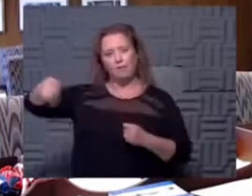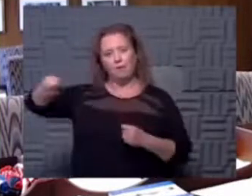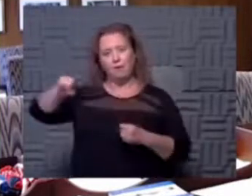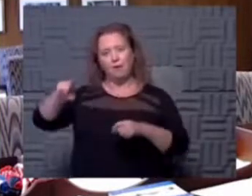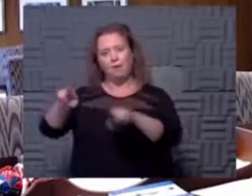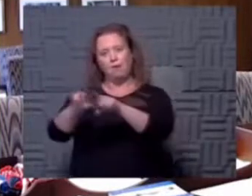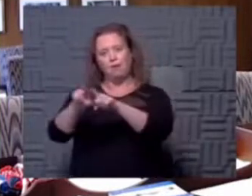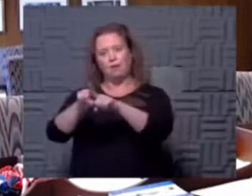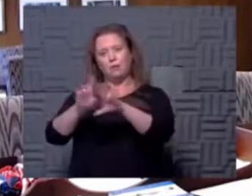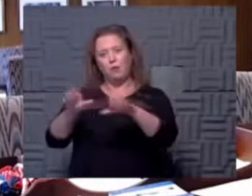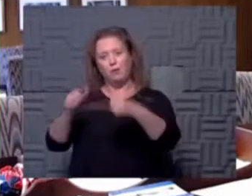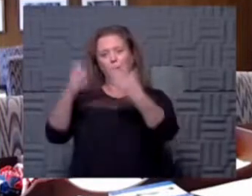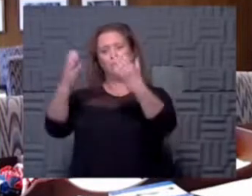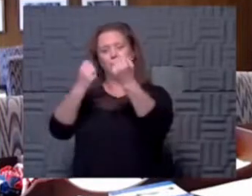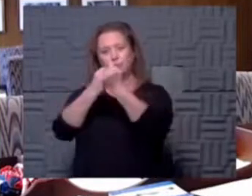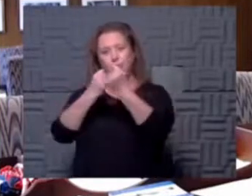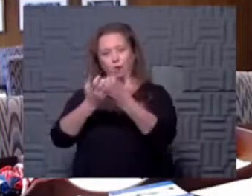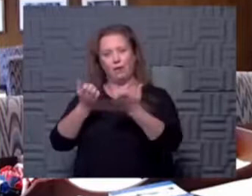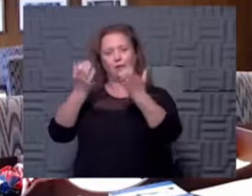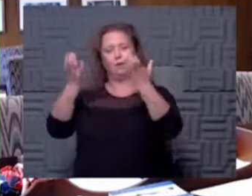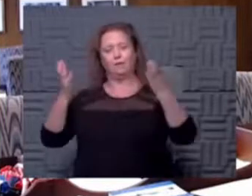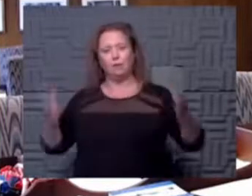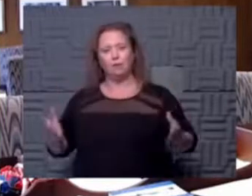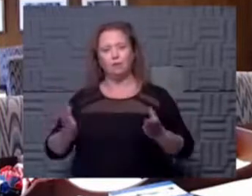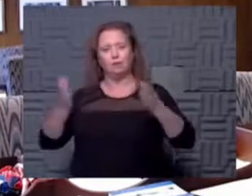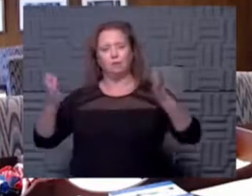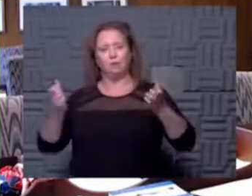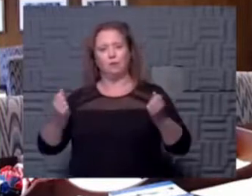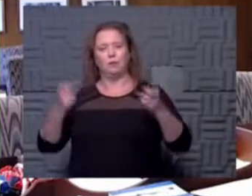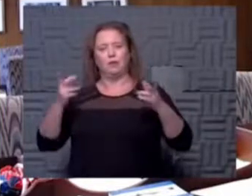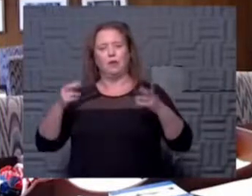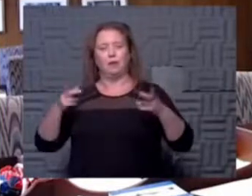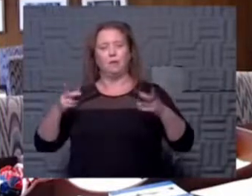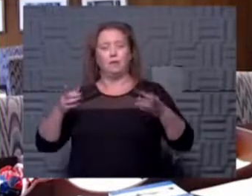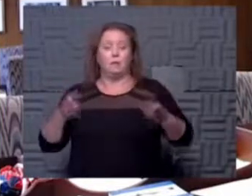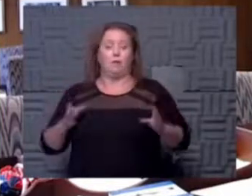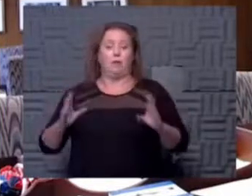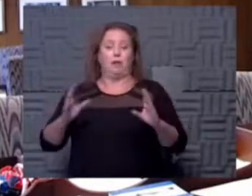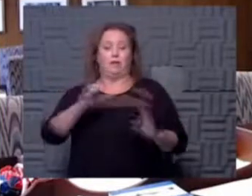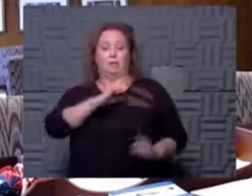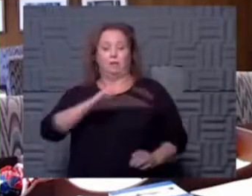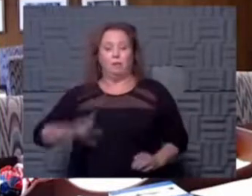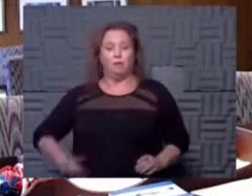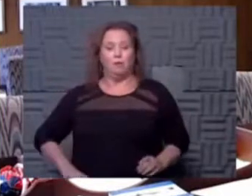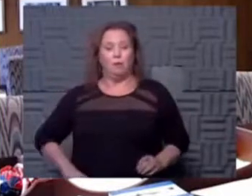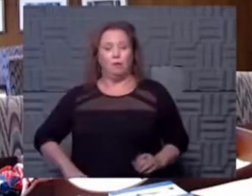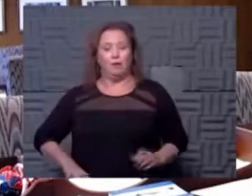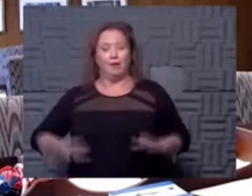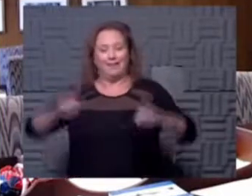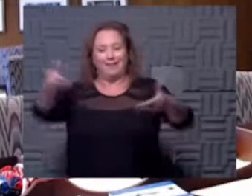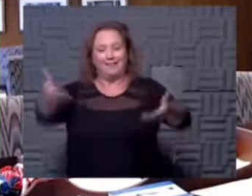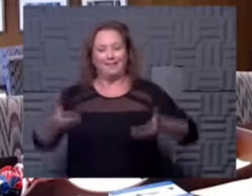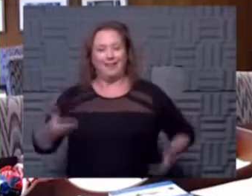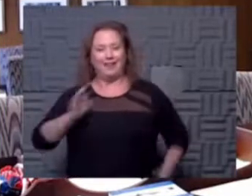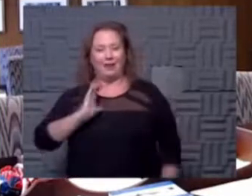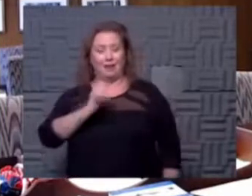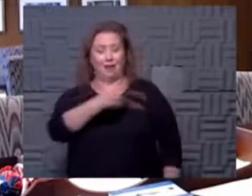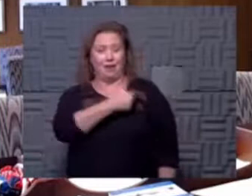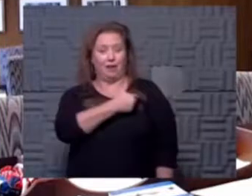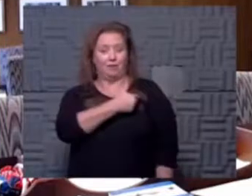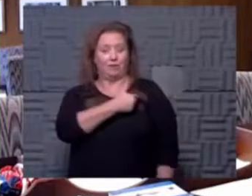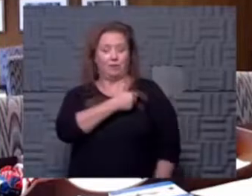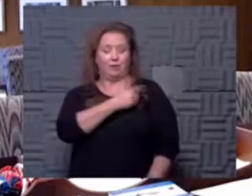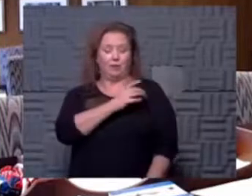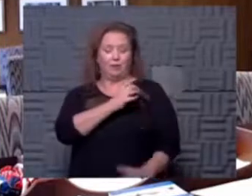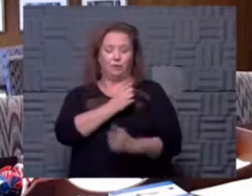give support and encouragement. I think there are a lot of ways that the Lord is inviting us to